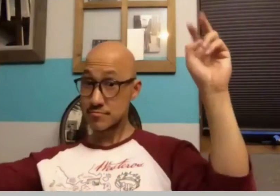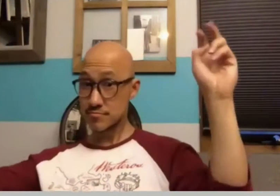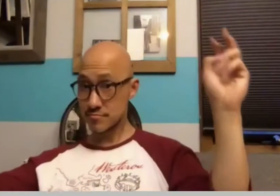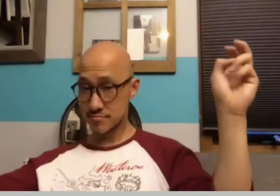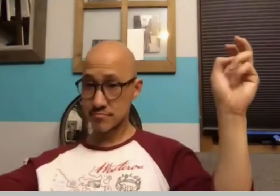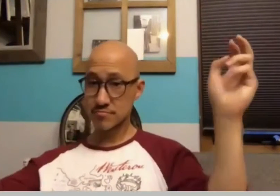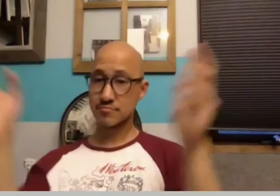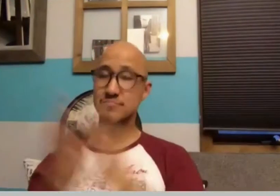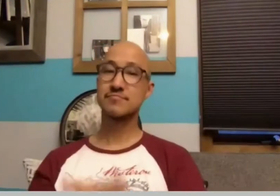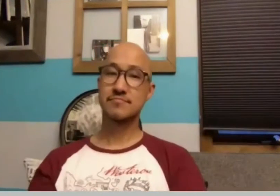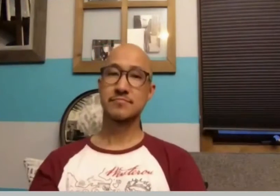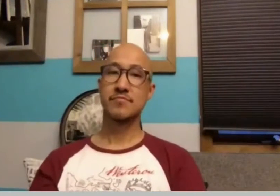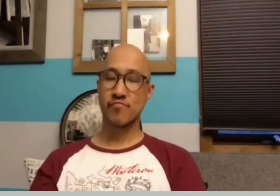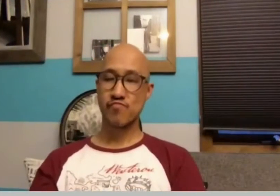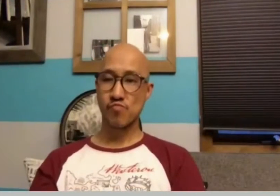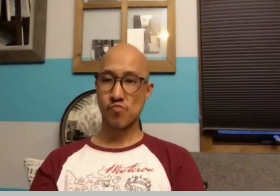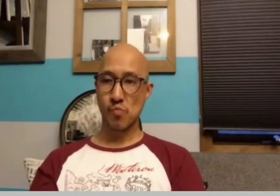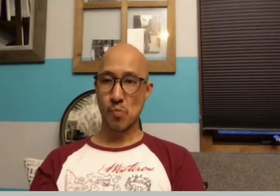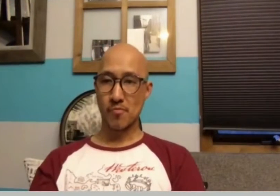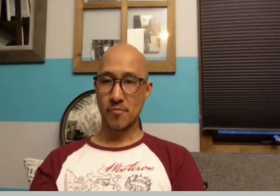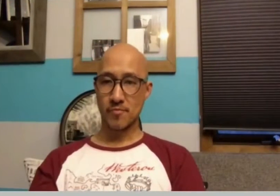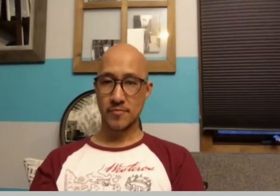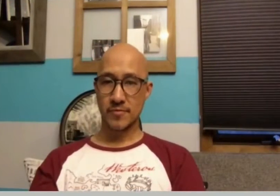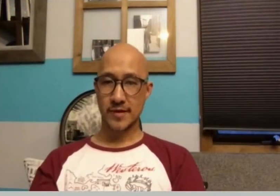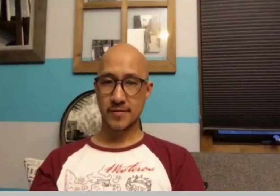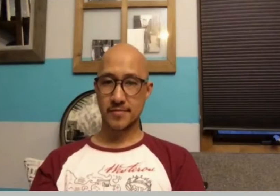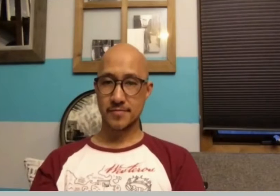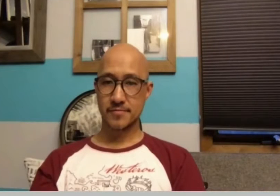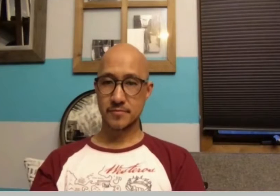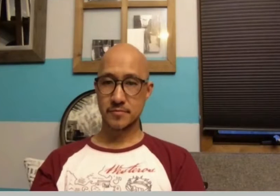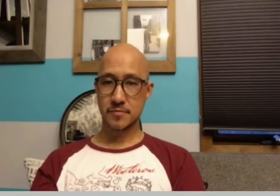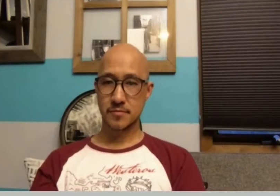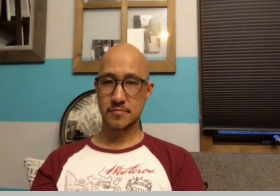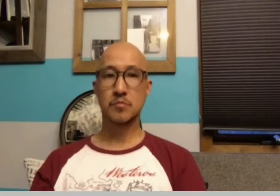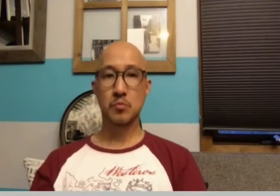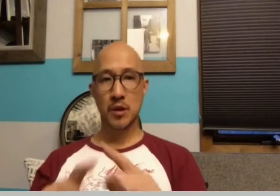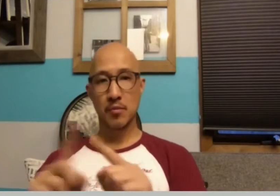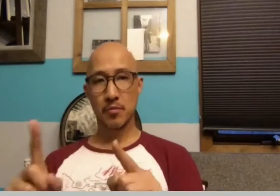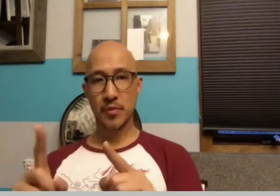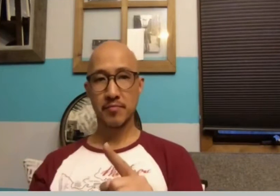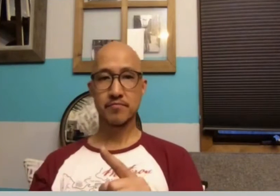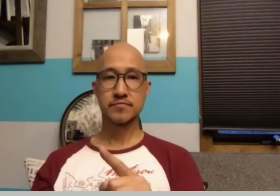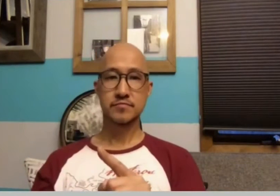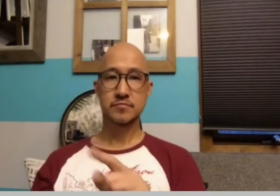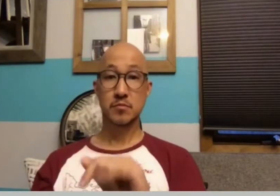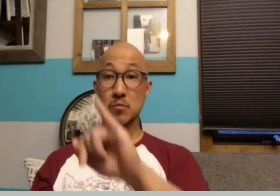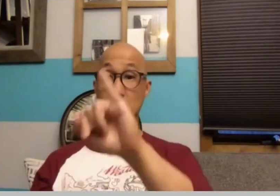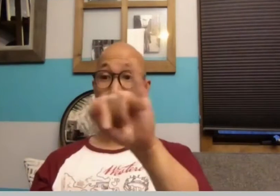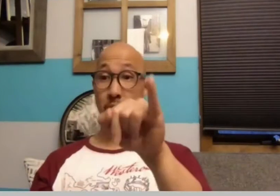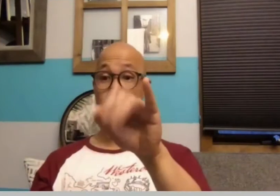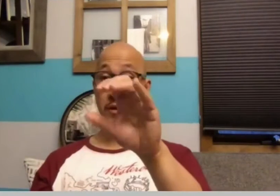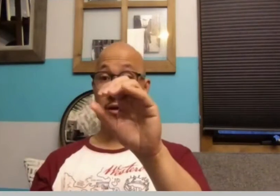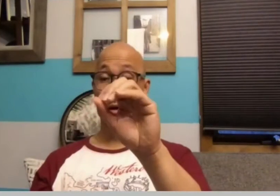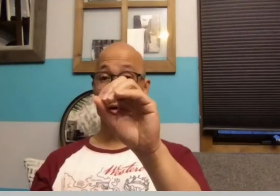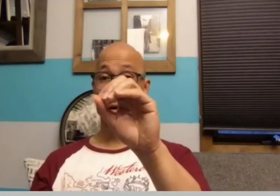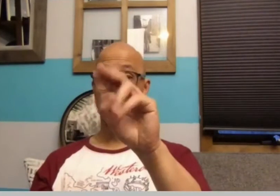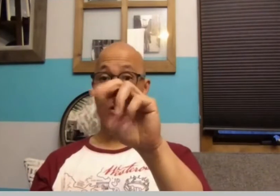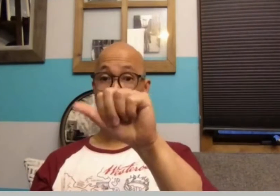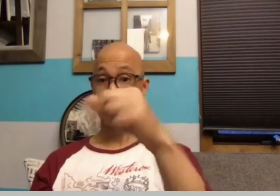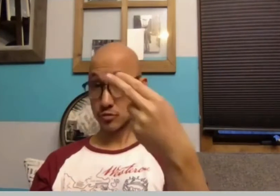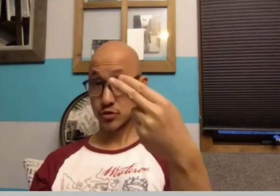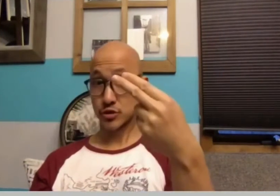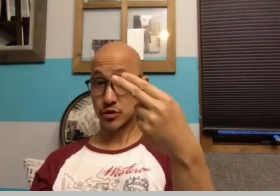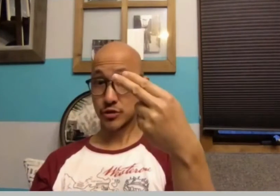talk about in just a minute. But like one of the commonalities was like Jonah and Nahum. You see here, Jonah goes to Nineveh and preaches to Nineveh.